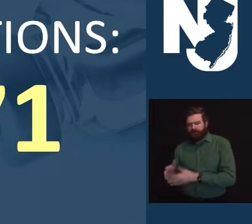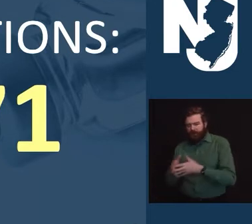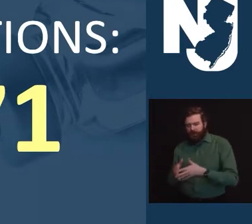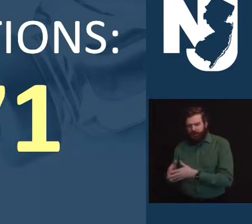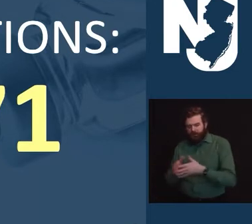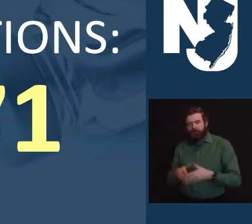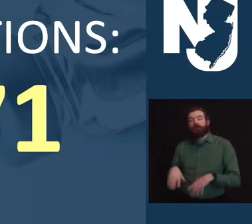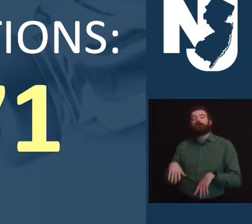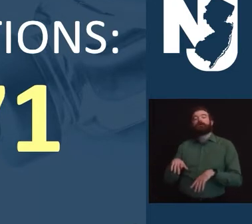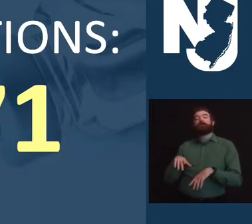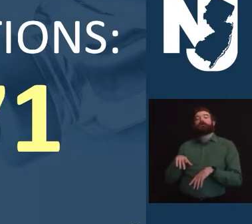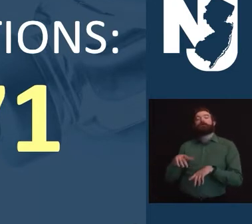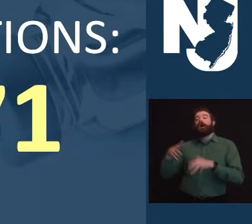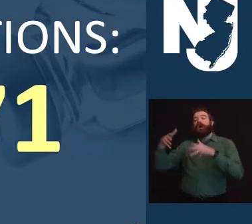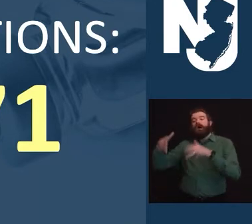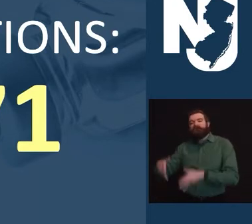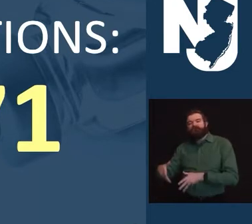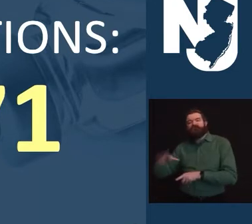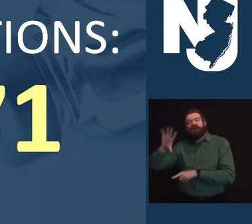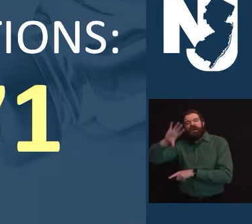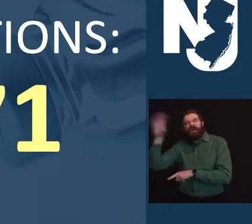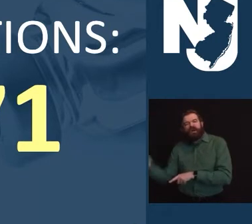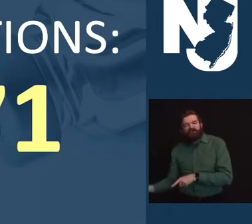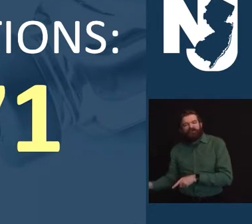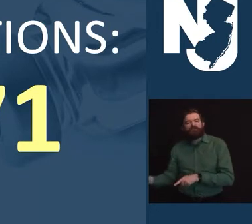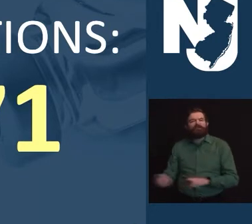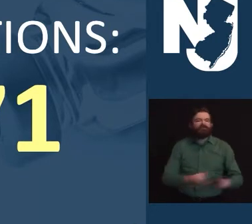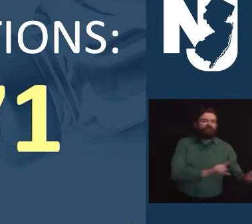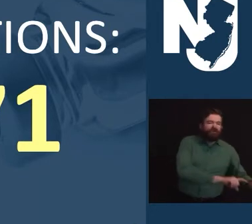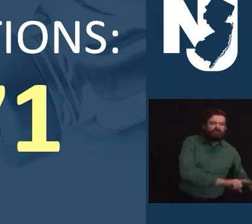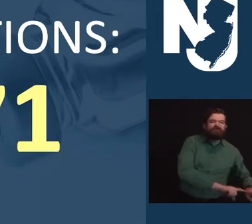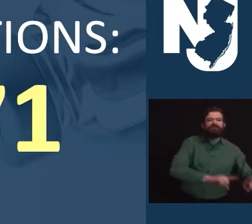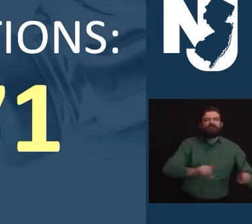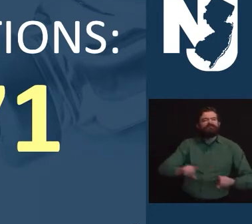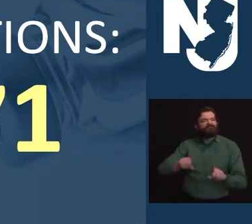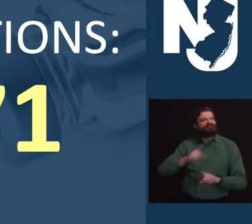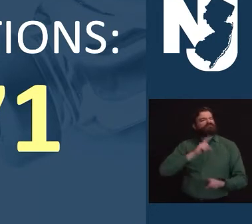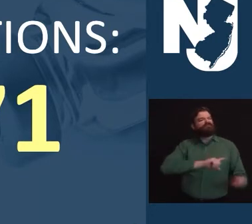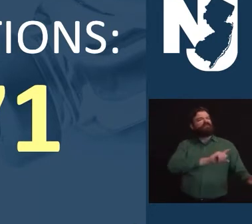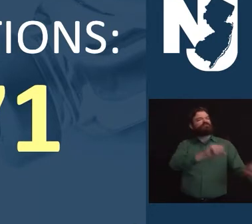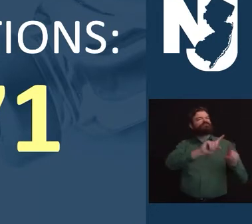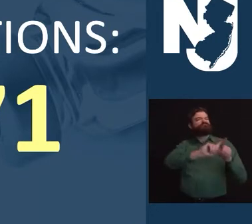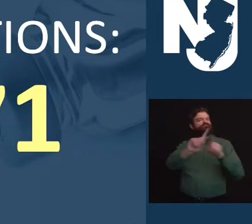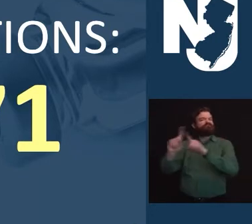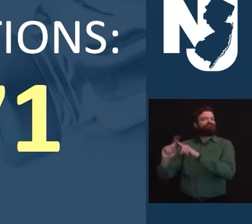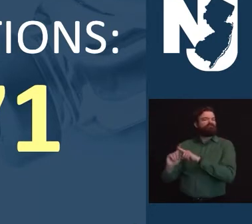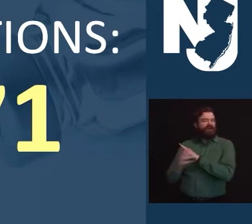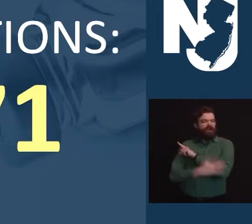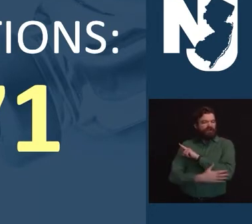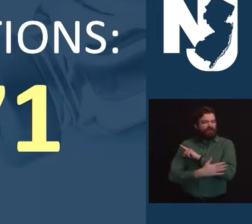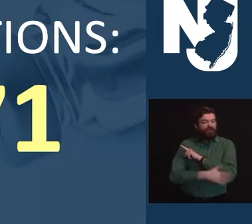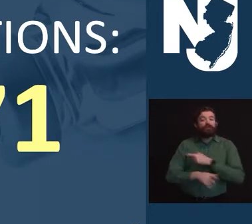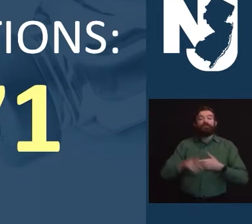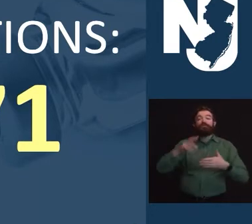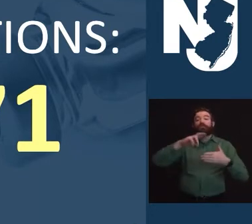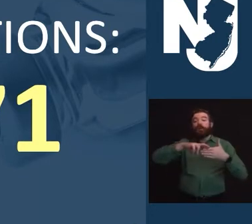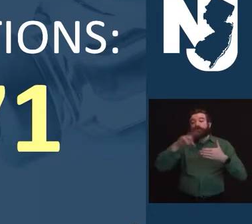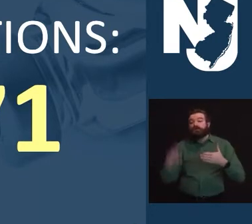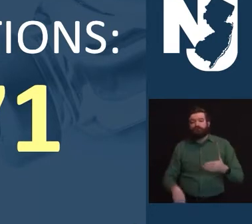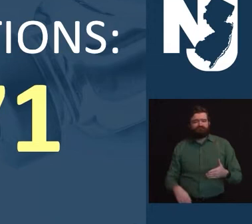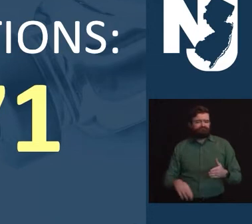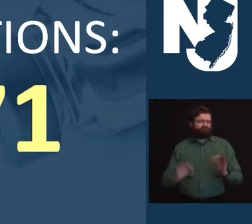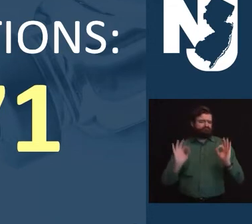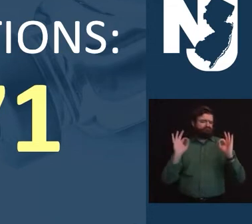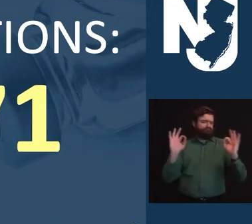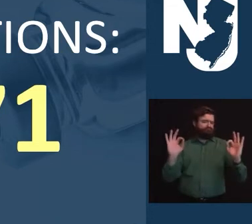and into the teeth of the variants, which I think makes the numbers coming out even more impressive. And God knows we could use more